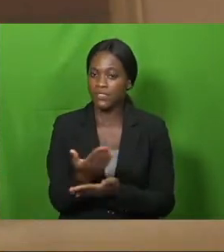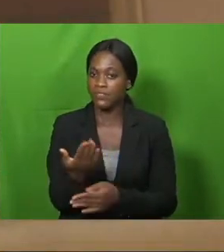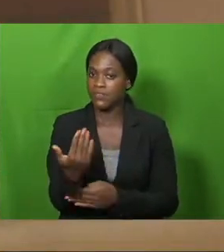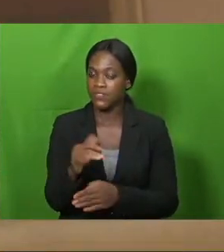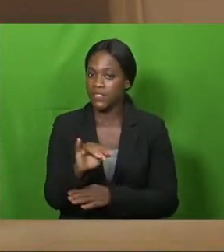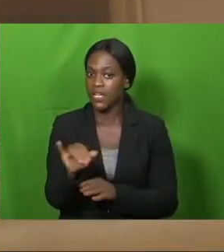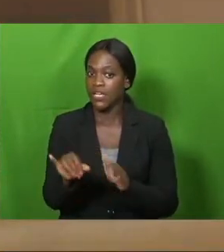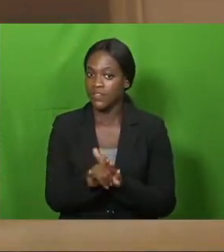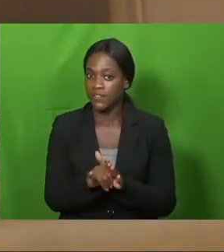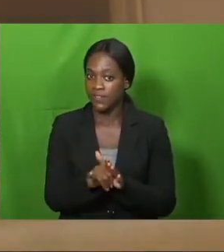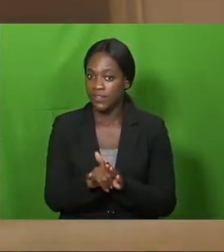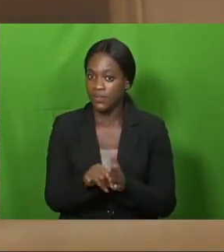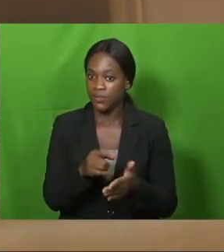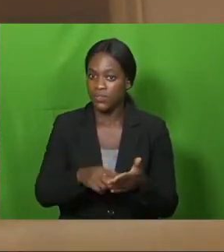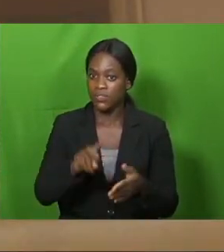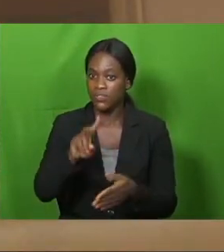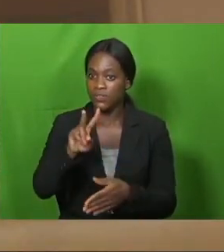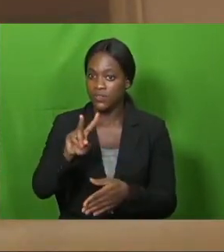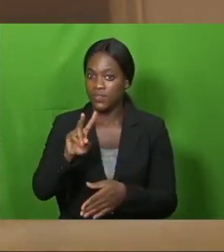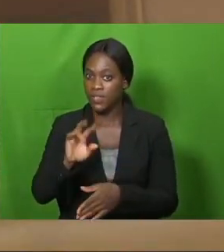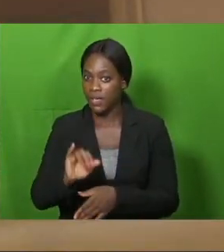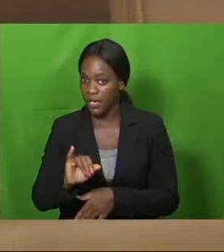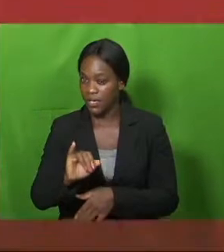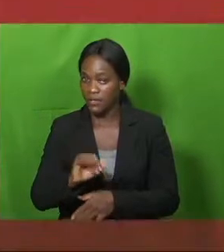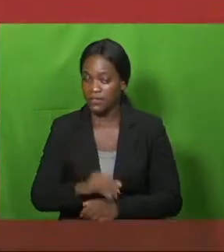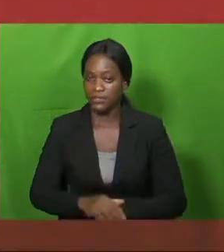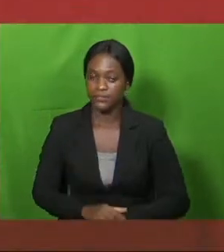That is VI.